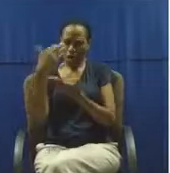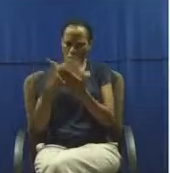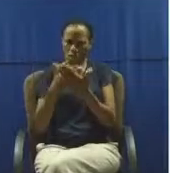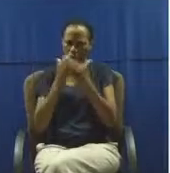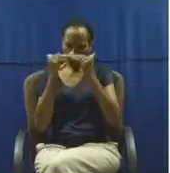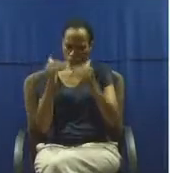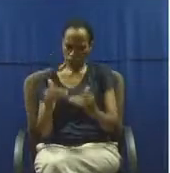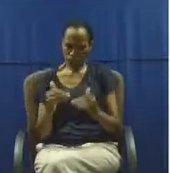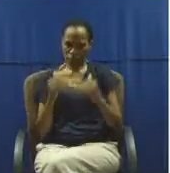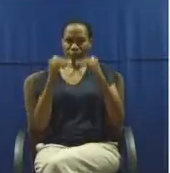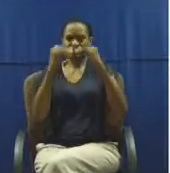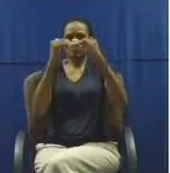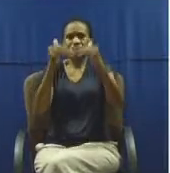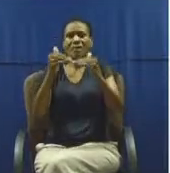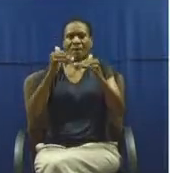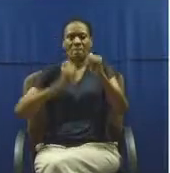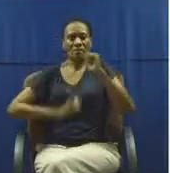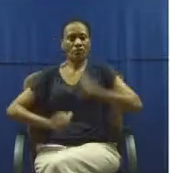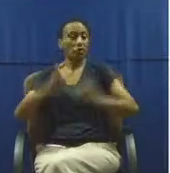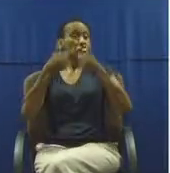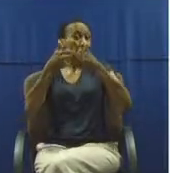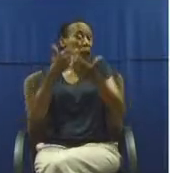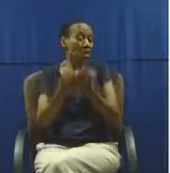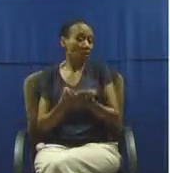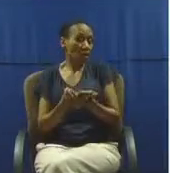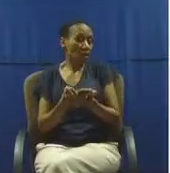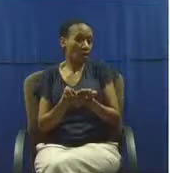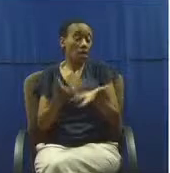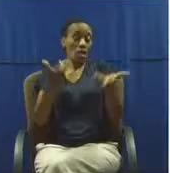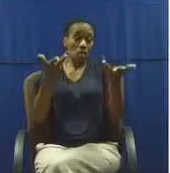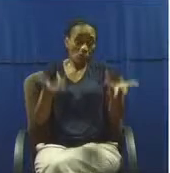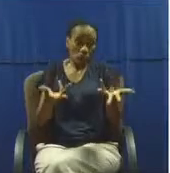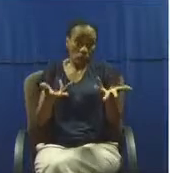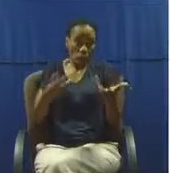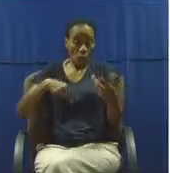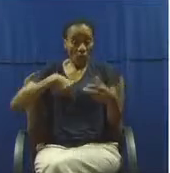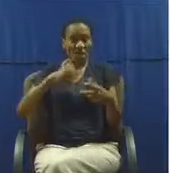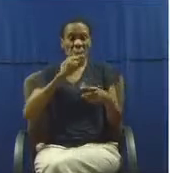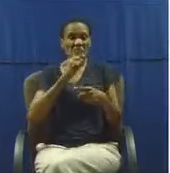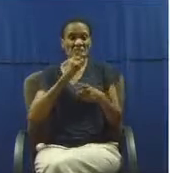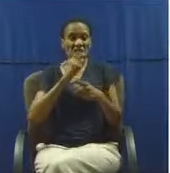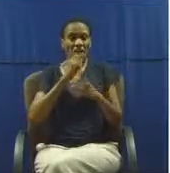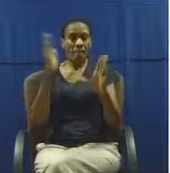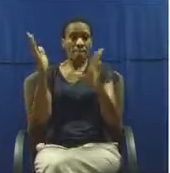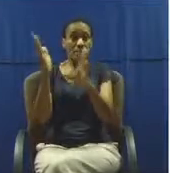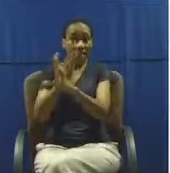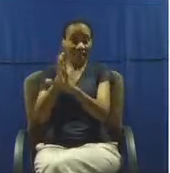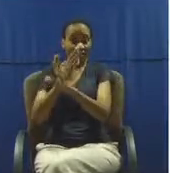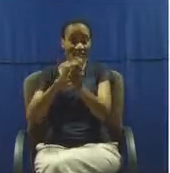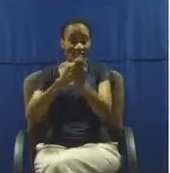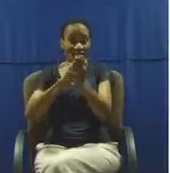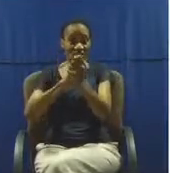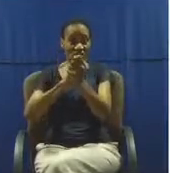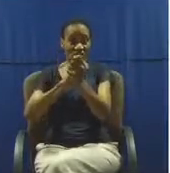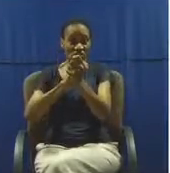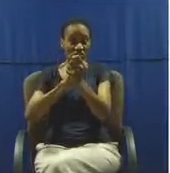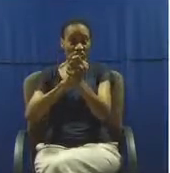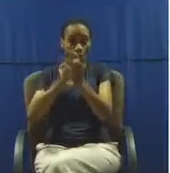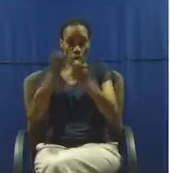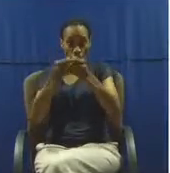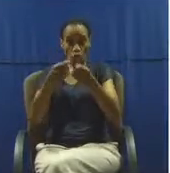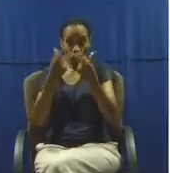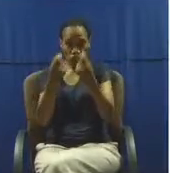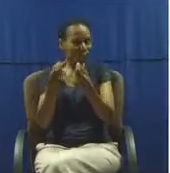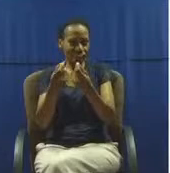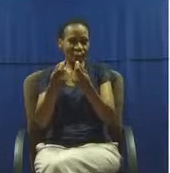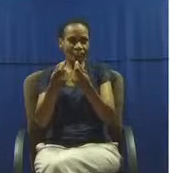of good performance, because by so doing, one, we are not privatizing, we're just bringing in partners. And the